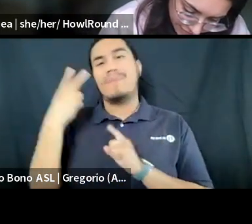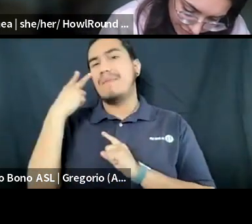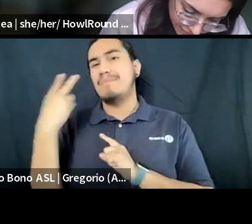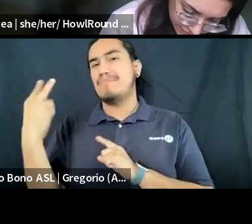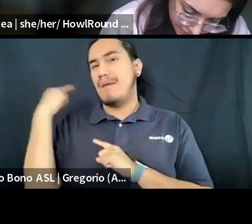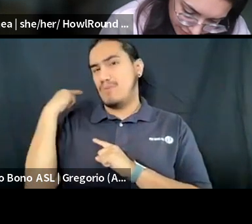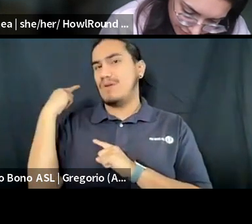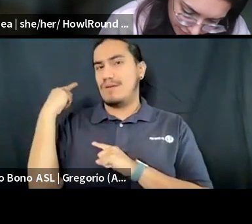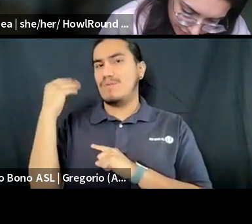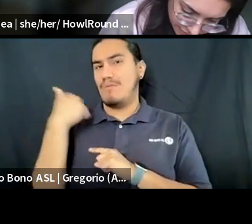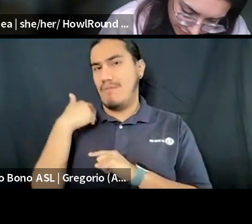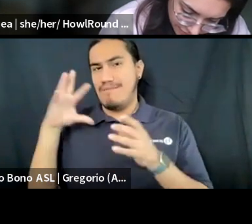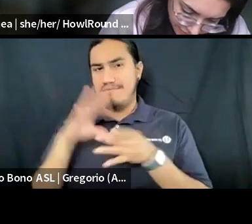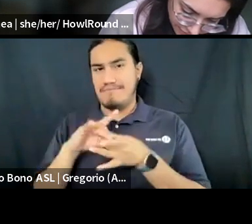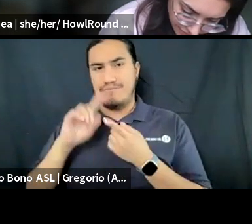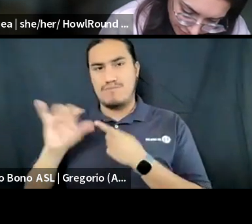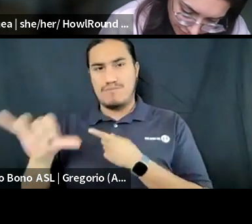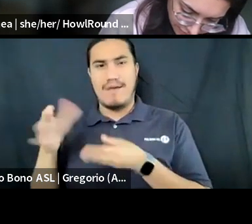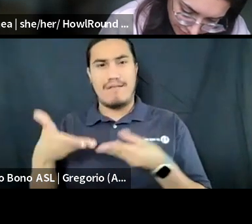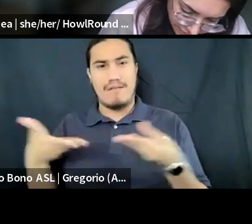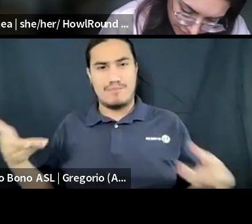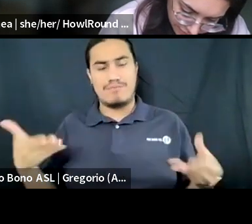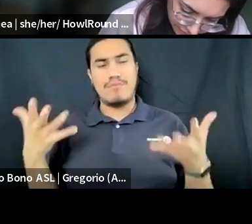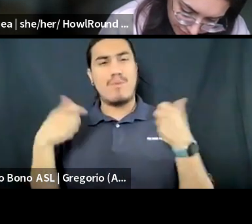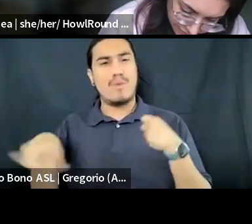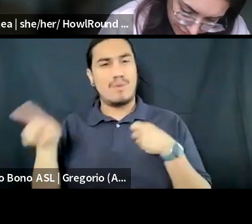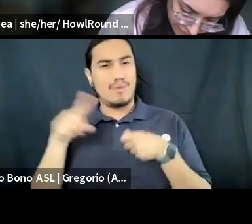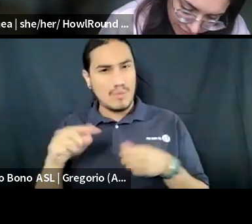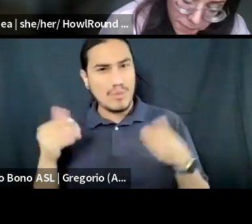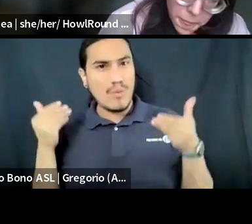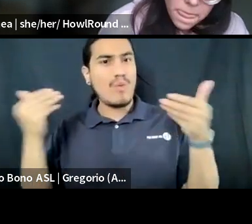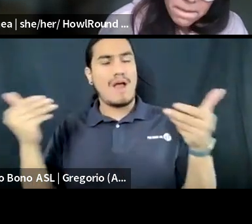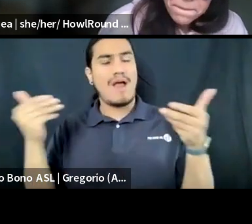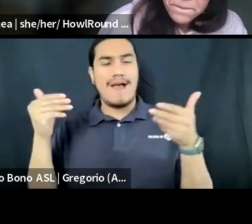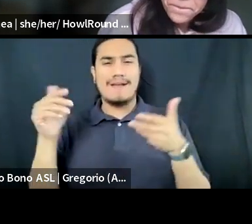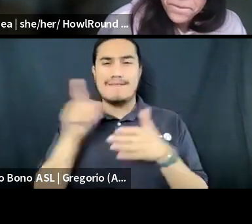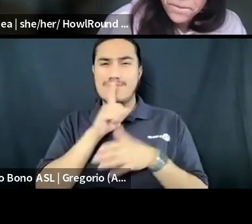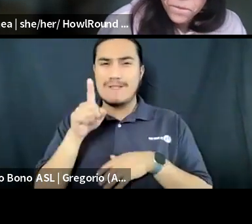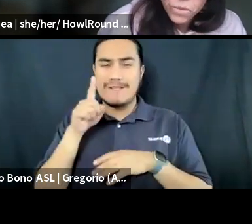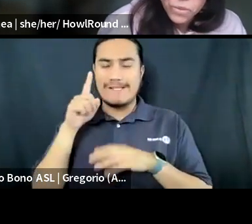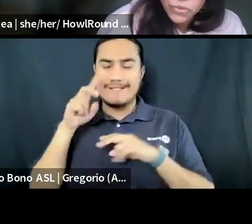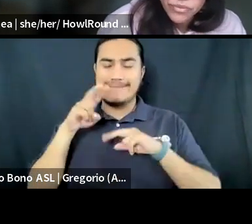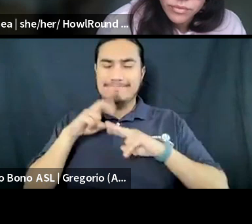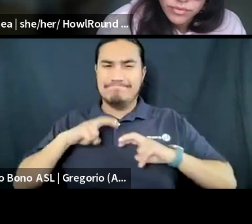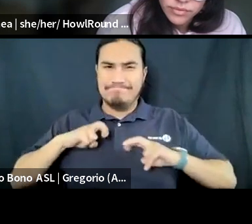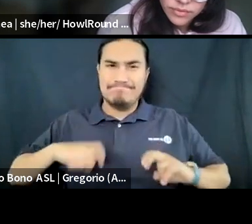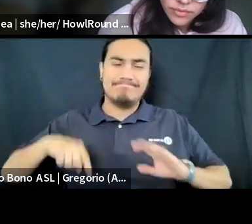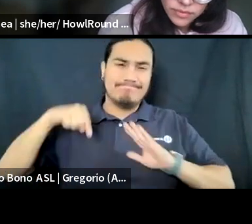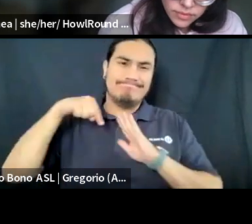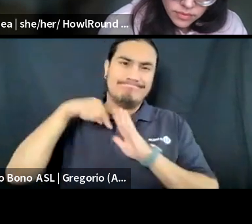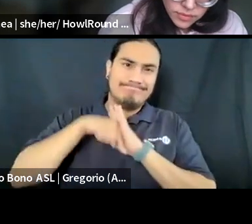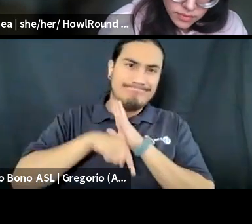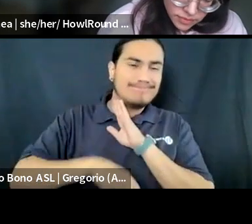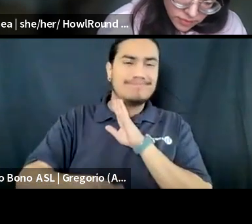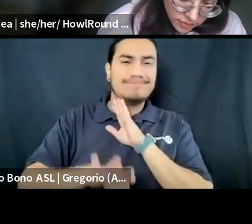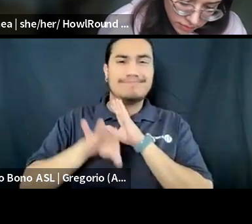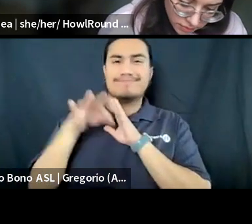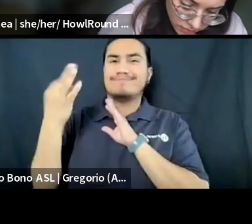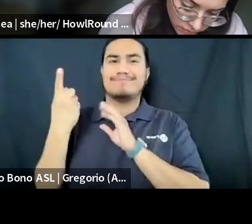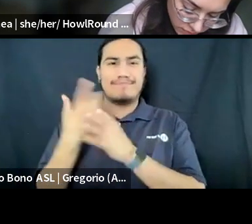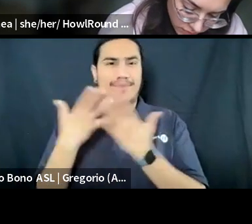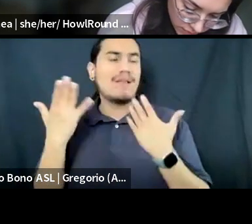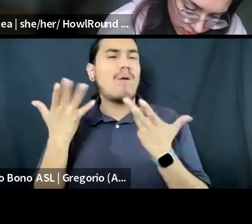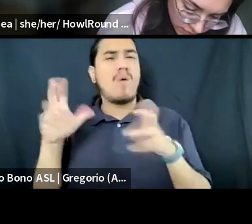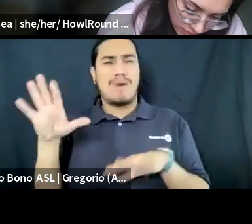object. And I want you to allow yourself to dig deep, right? So there are a lot of things that you already know at the